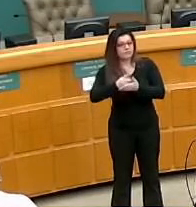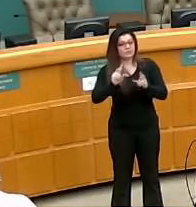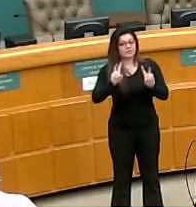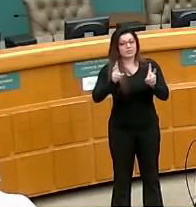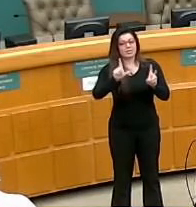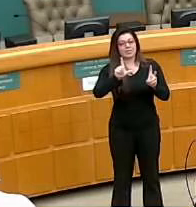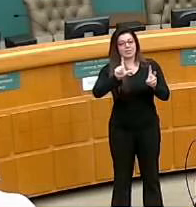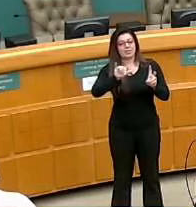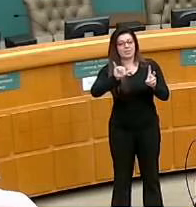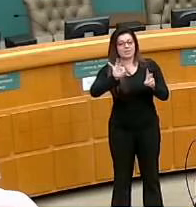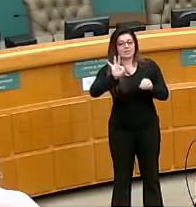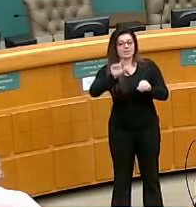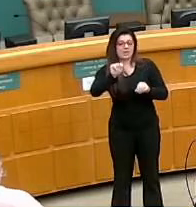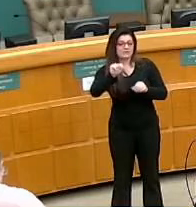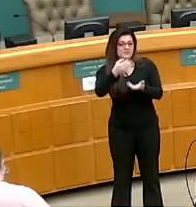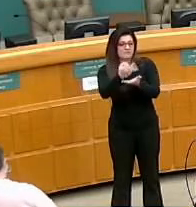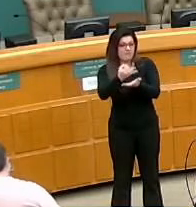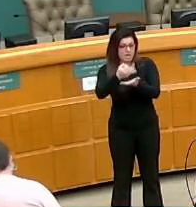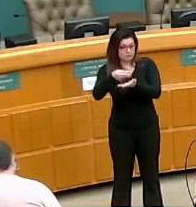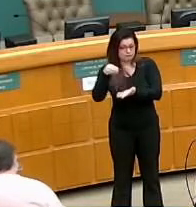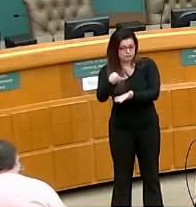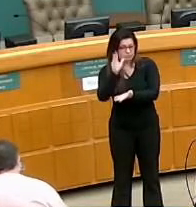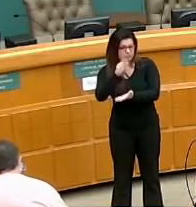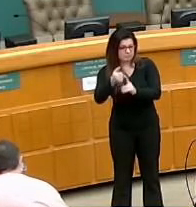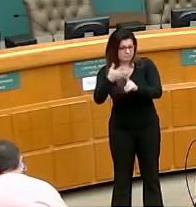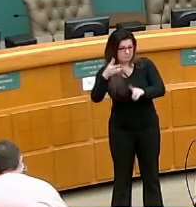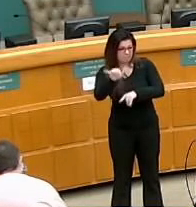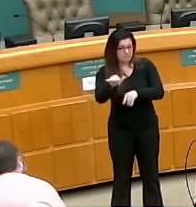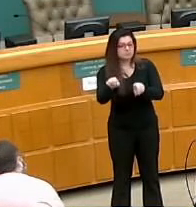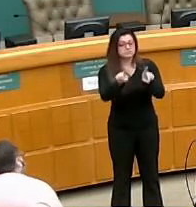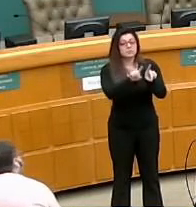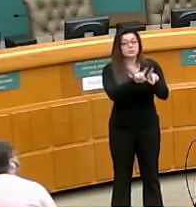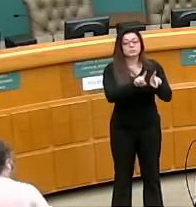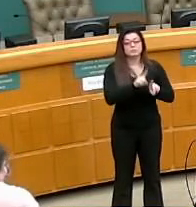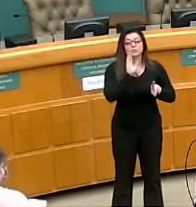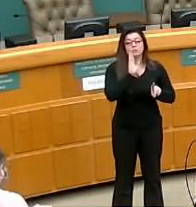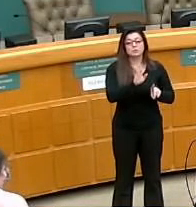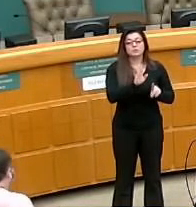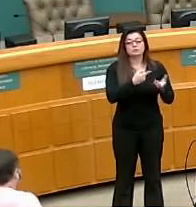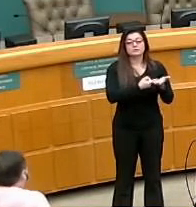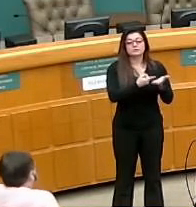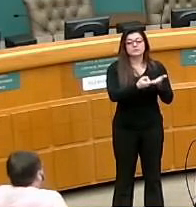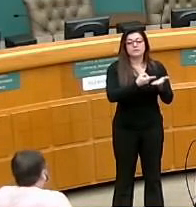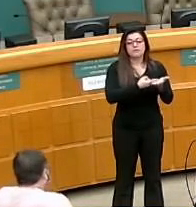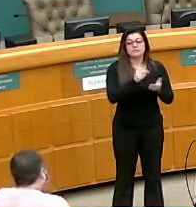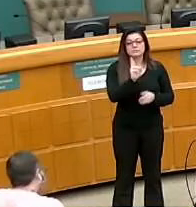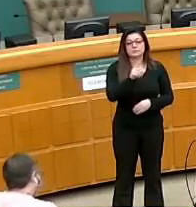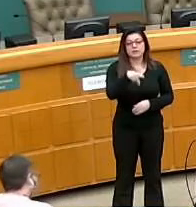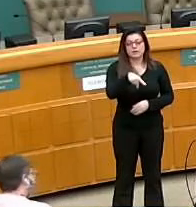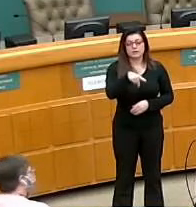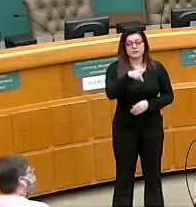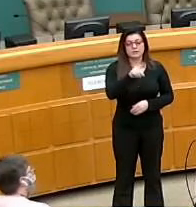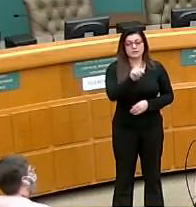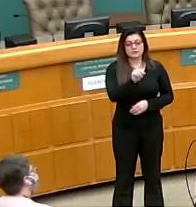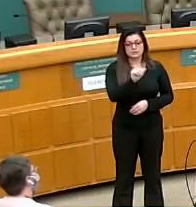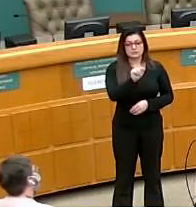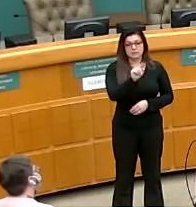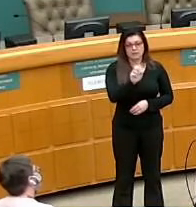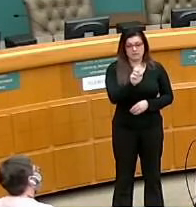are moving there. And then we're going to talk to you about an update on the Corpus Christi the